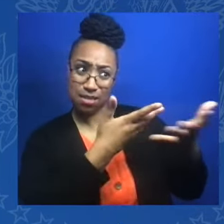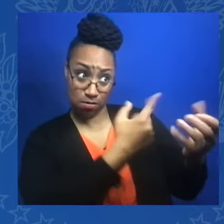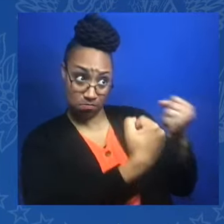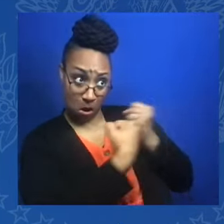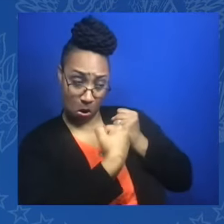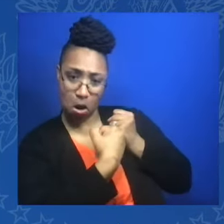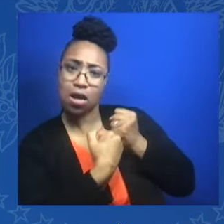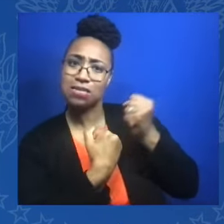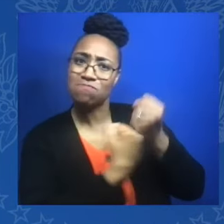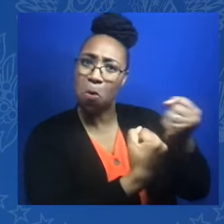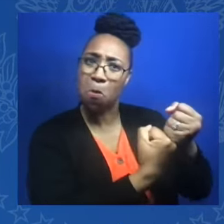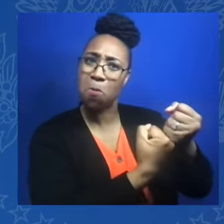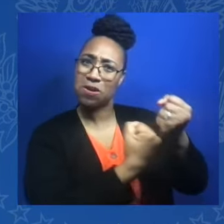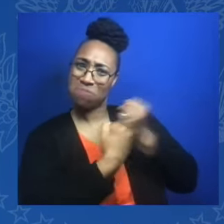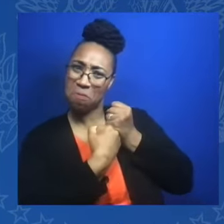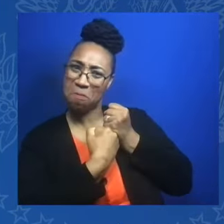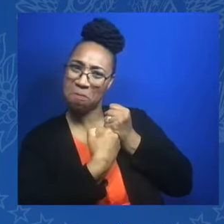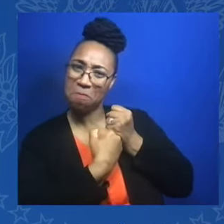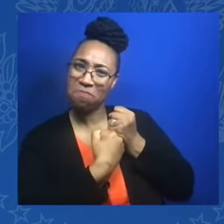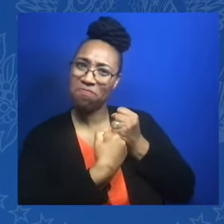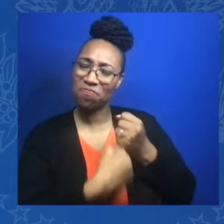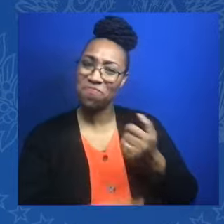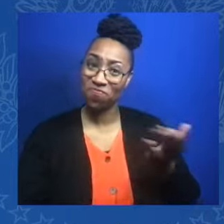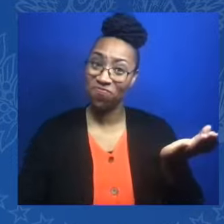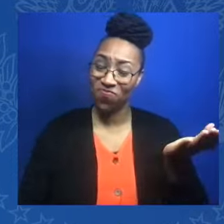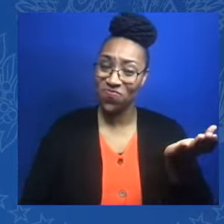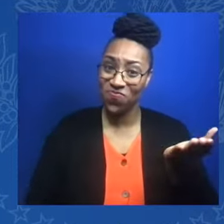prevailed, and the Michaels came home.